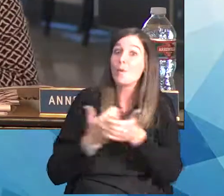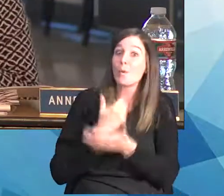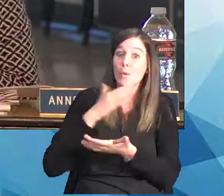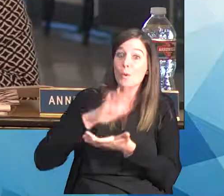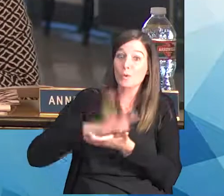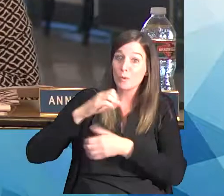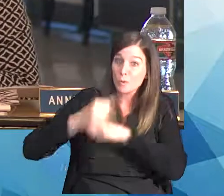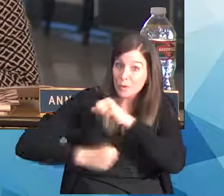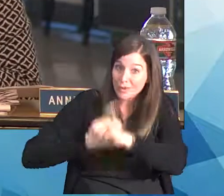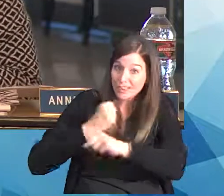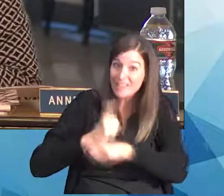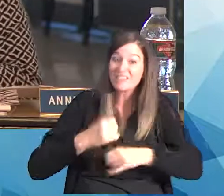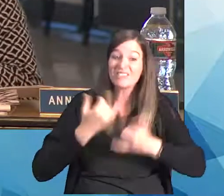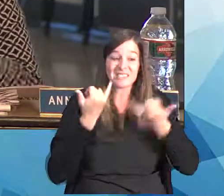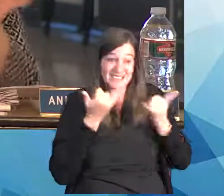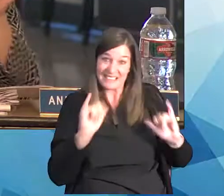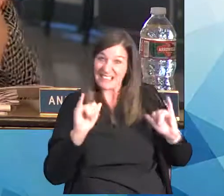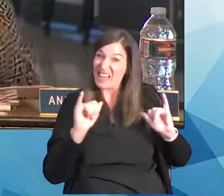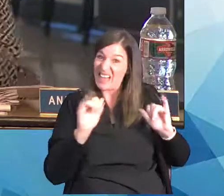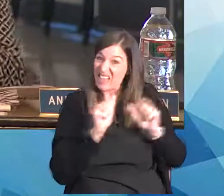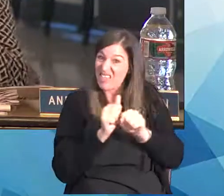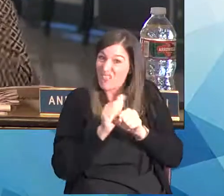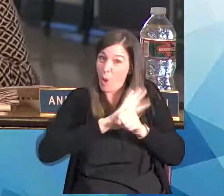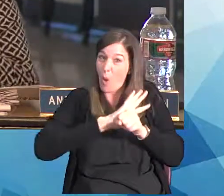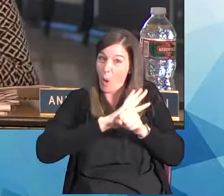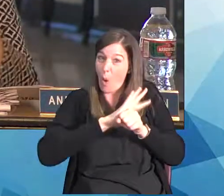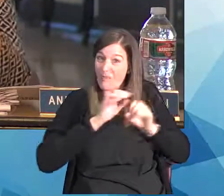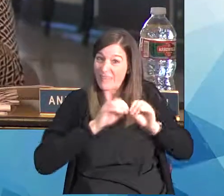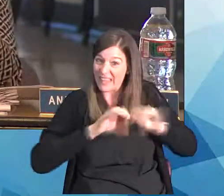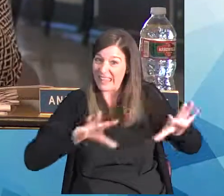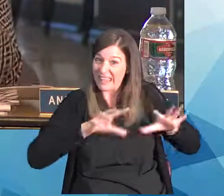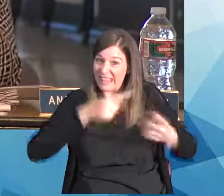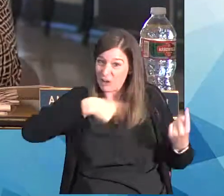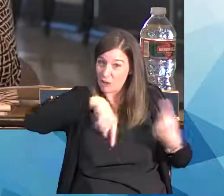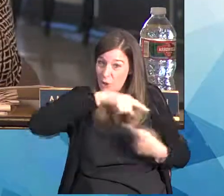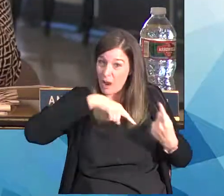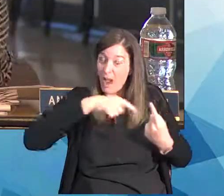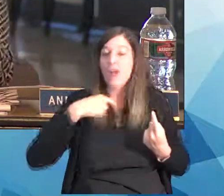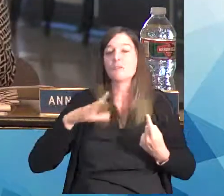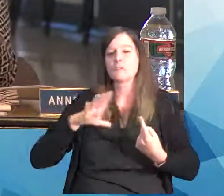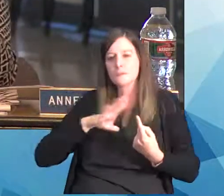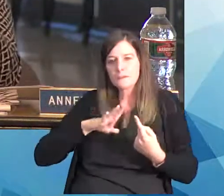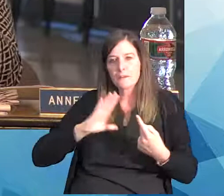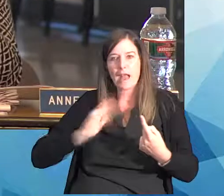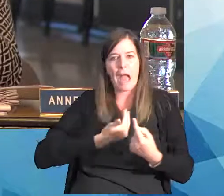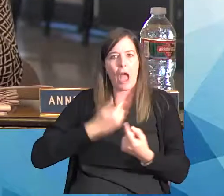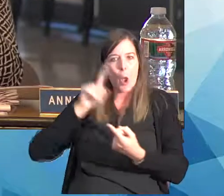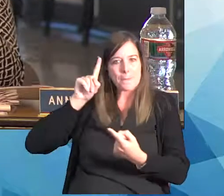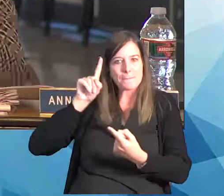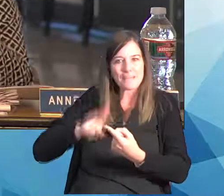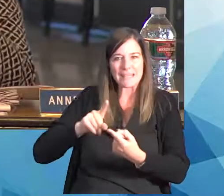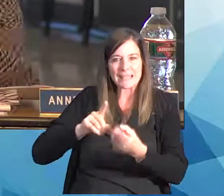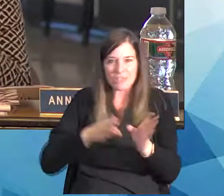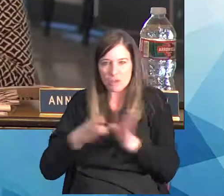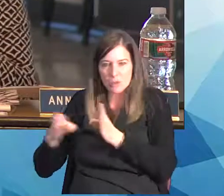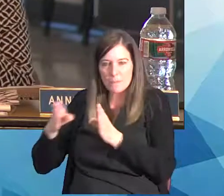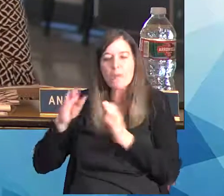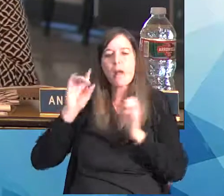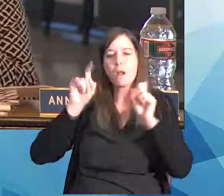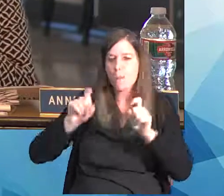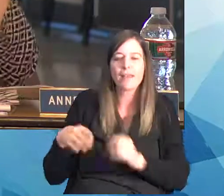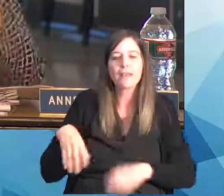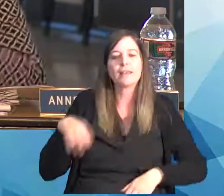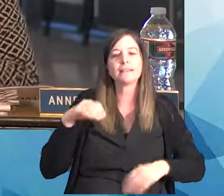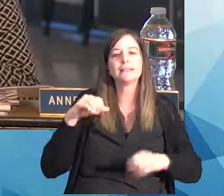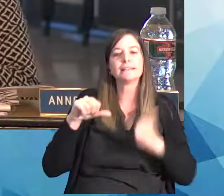revise our risk mitigation plan so that we address the new requirements from